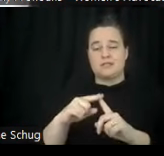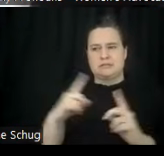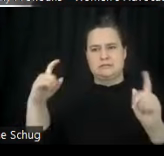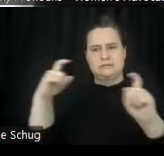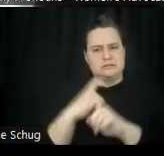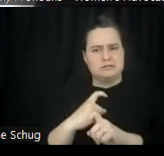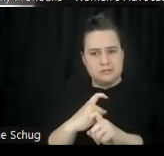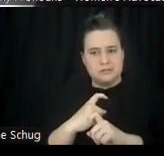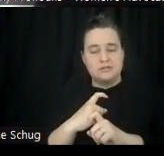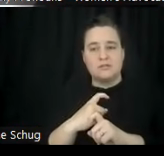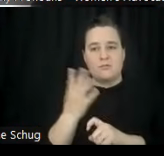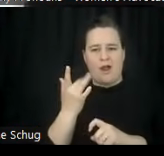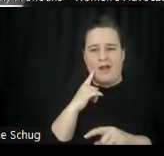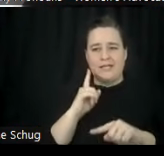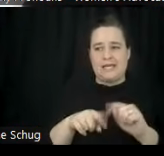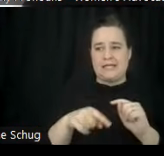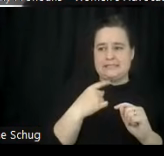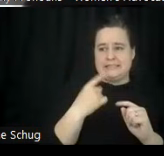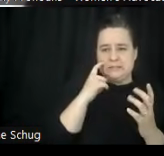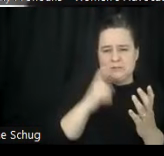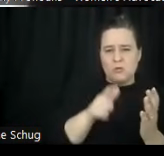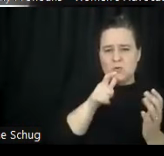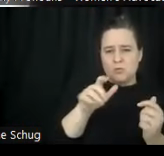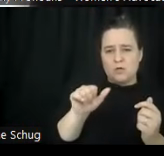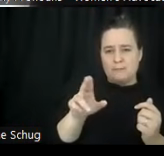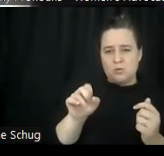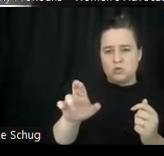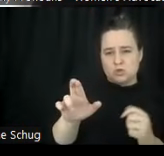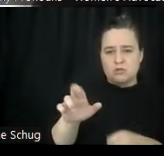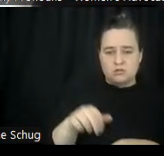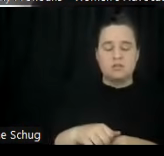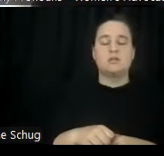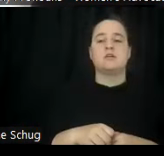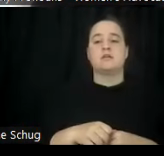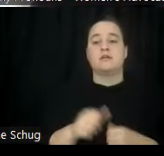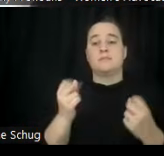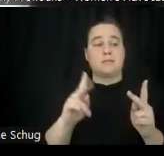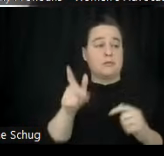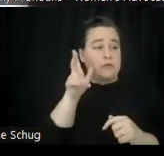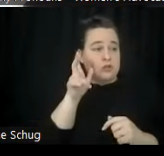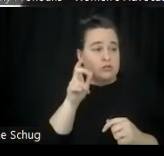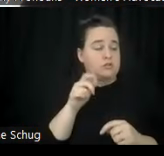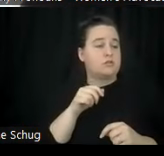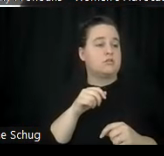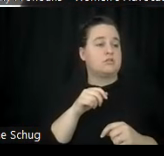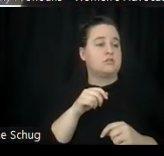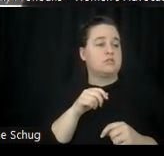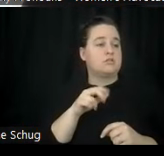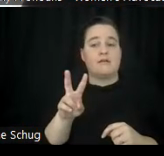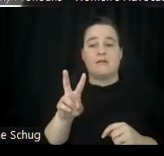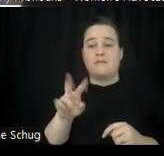complicated because it's hard to tell who the abuser is. A lot of folks have heard the statement that violence